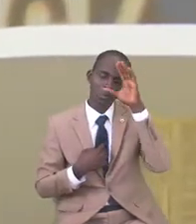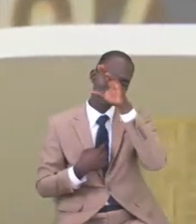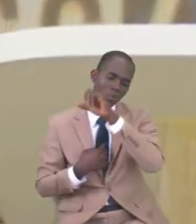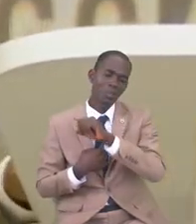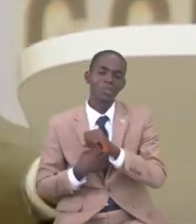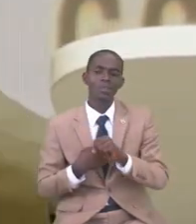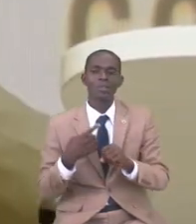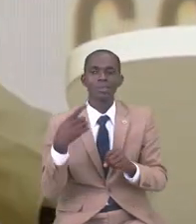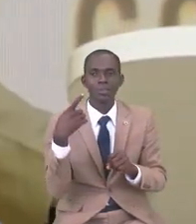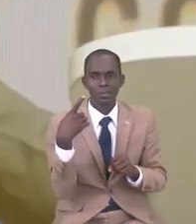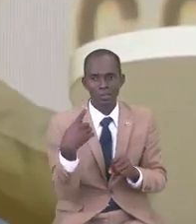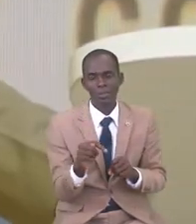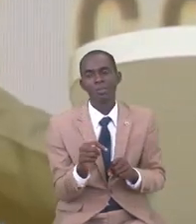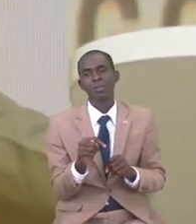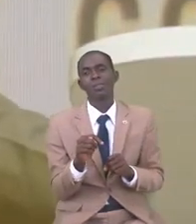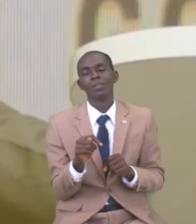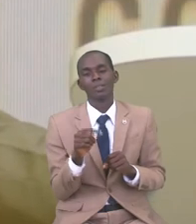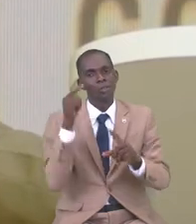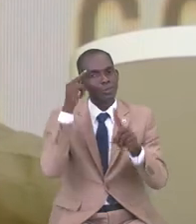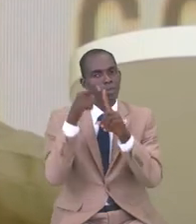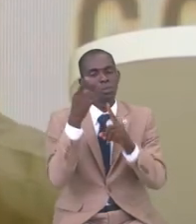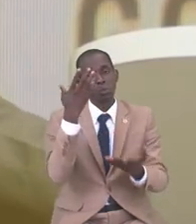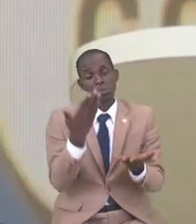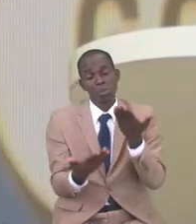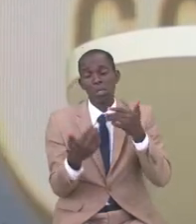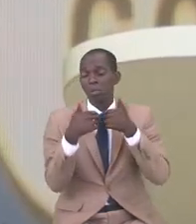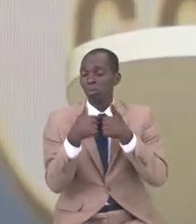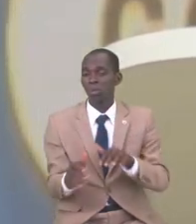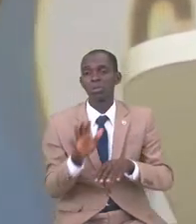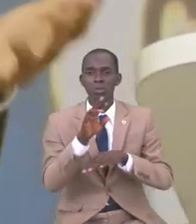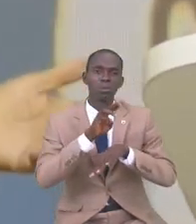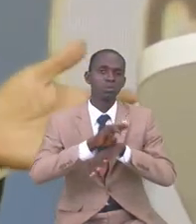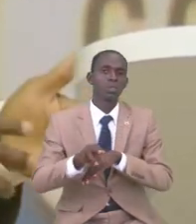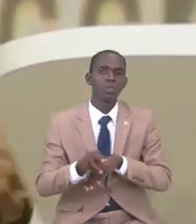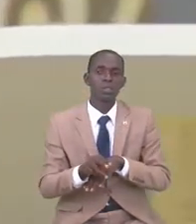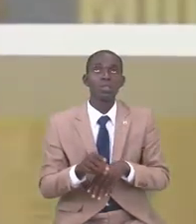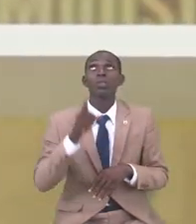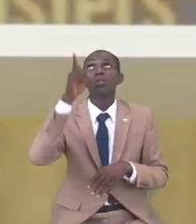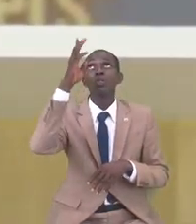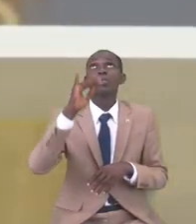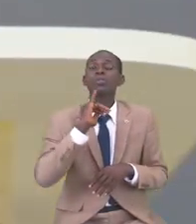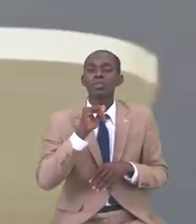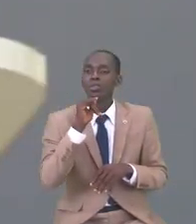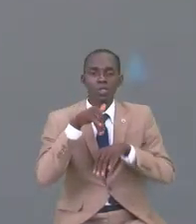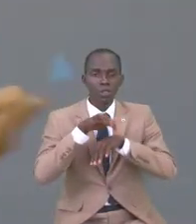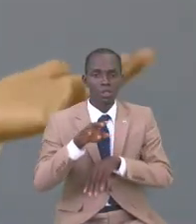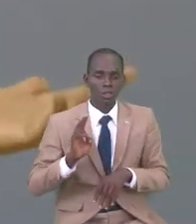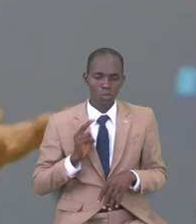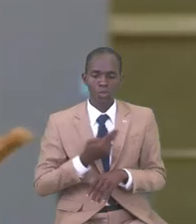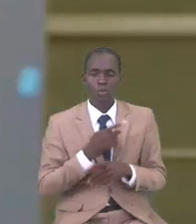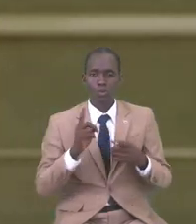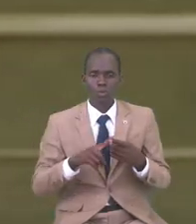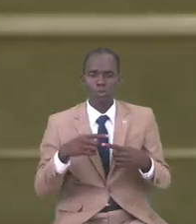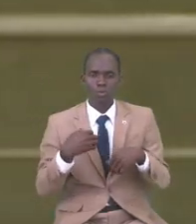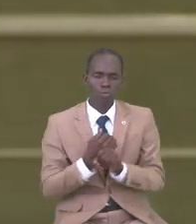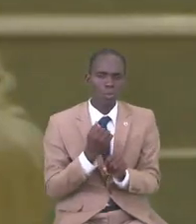road, and you might lose your ministry. It's not sending us to create fear, to make